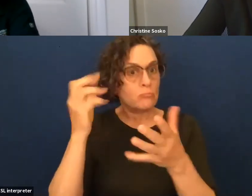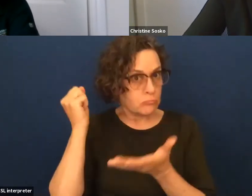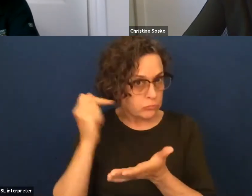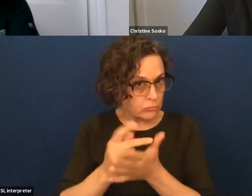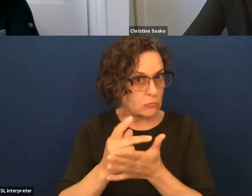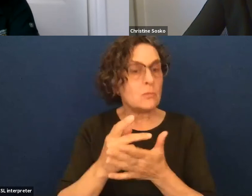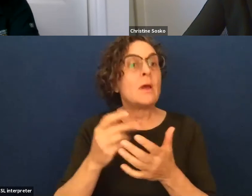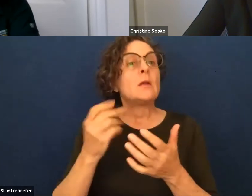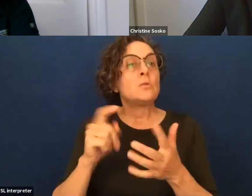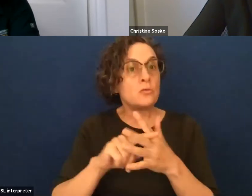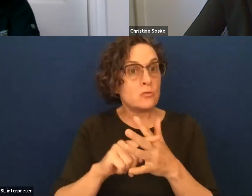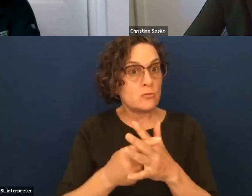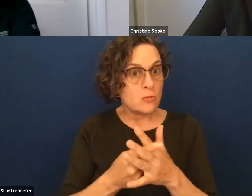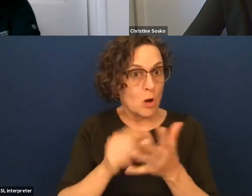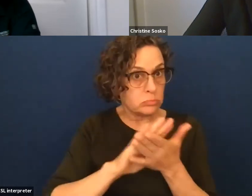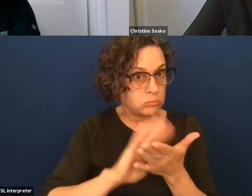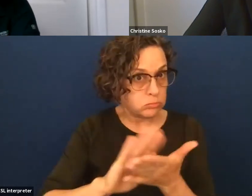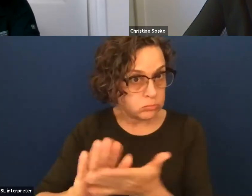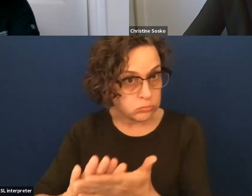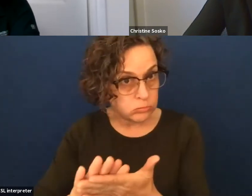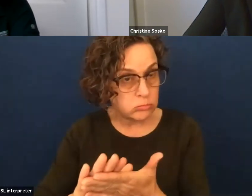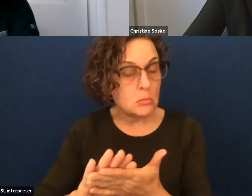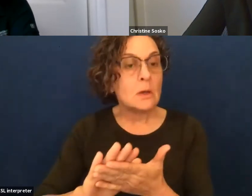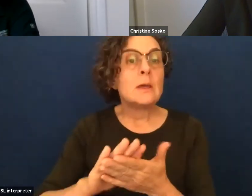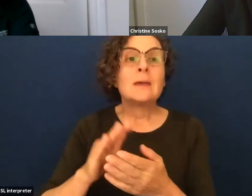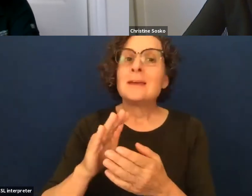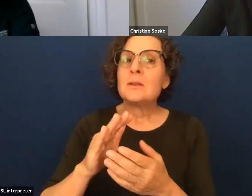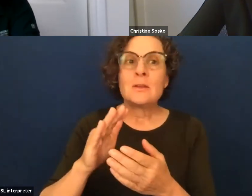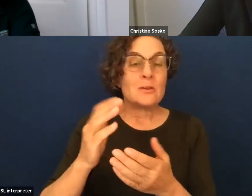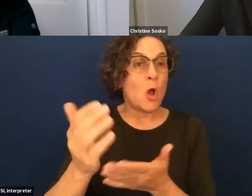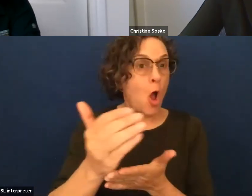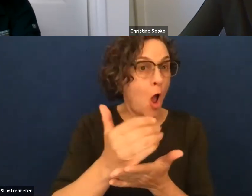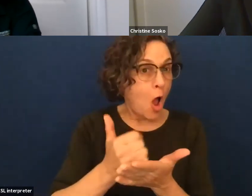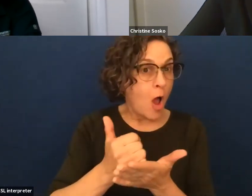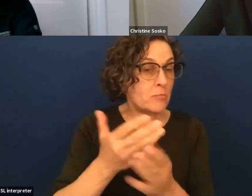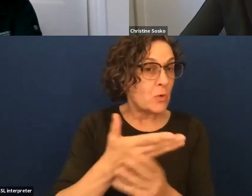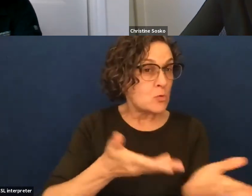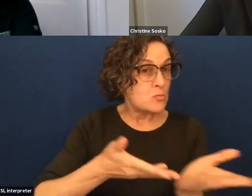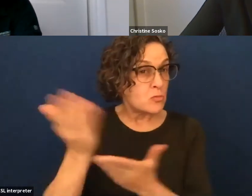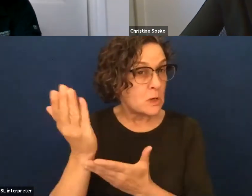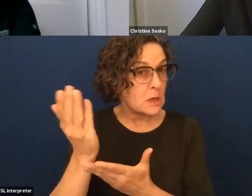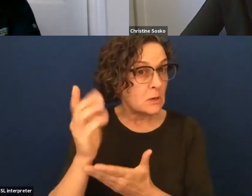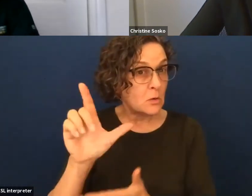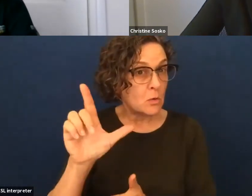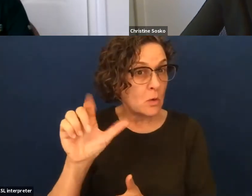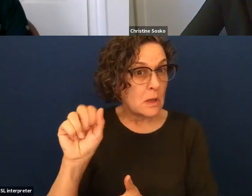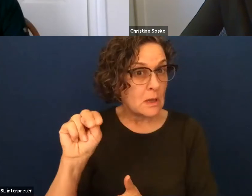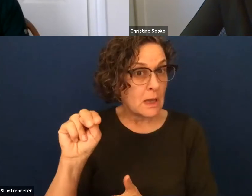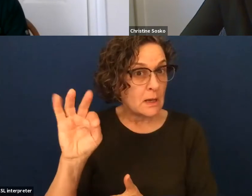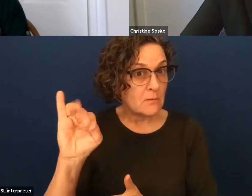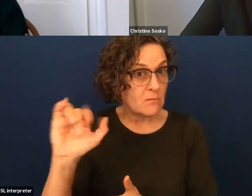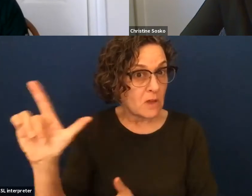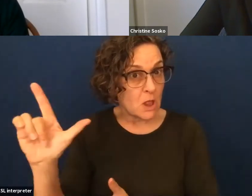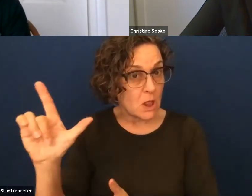debris removal, before you take it to the landfill, you need to make sure that you have documentation. The landfill will not take